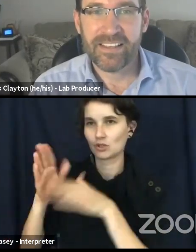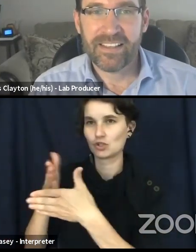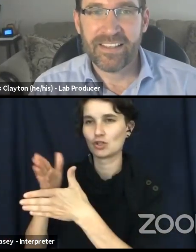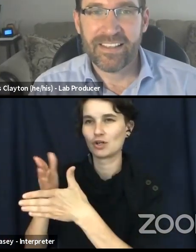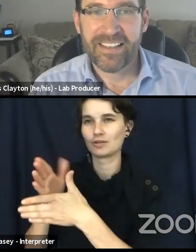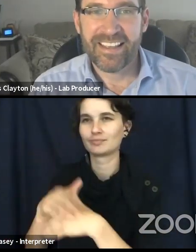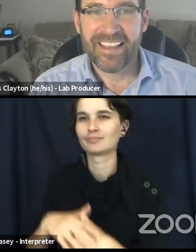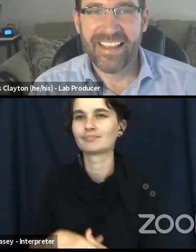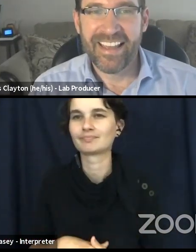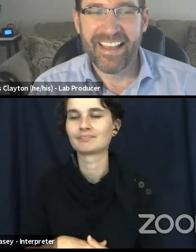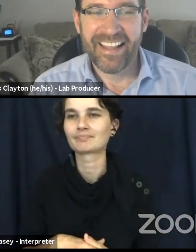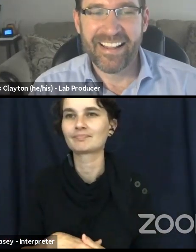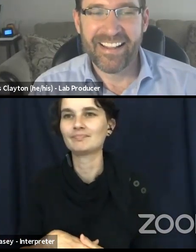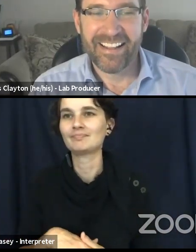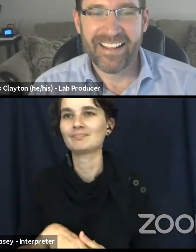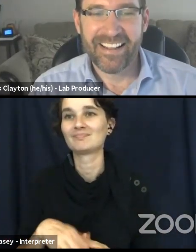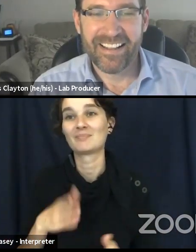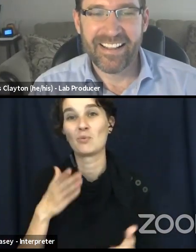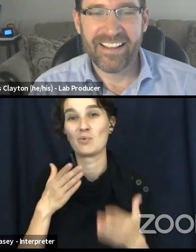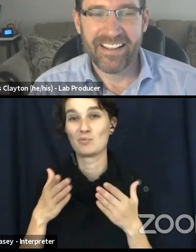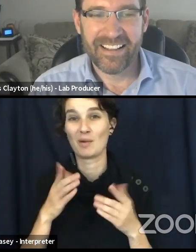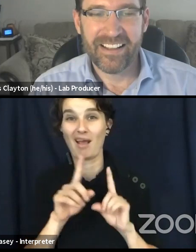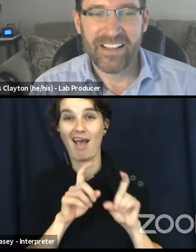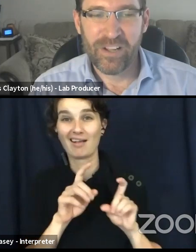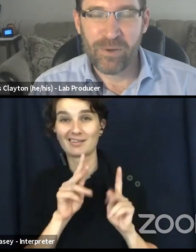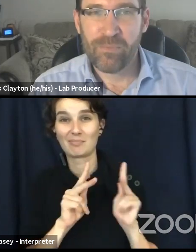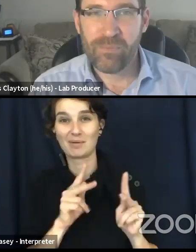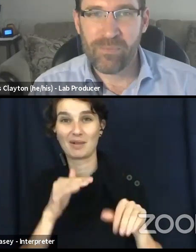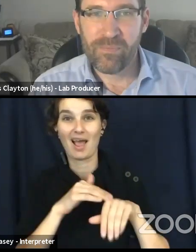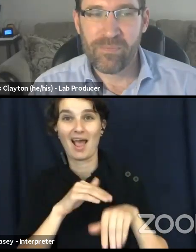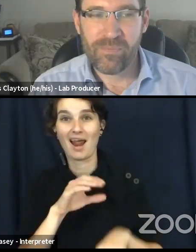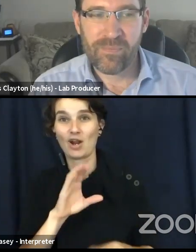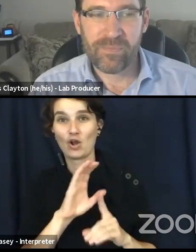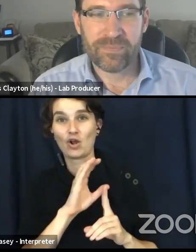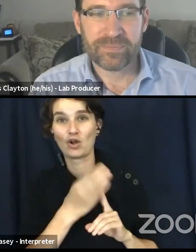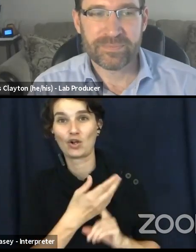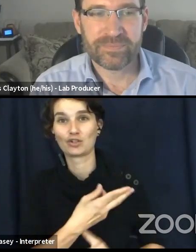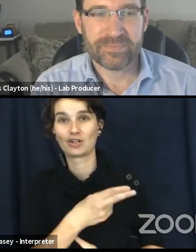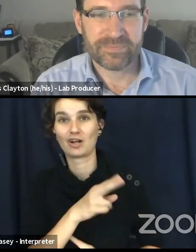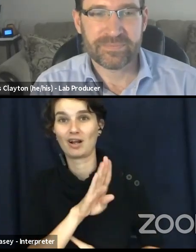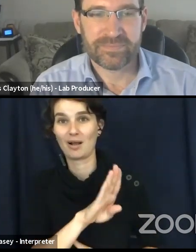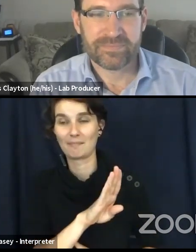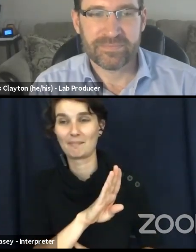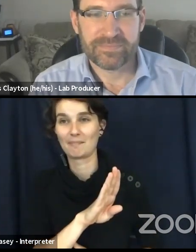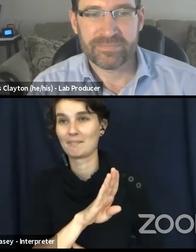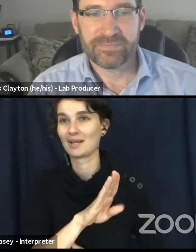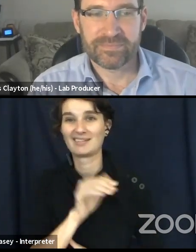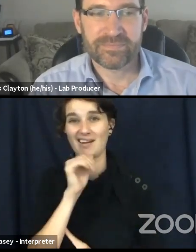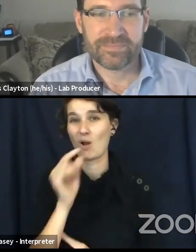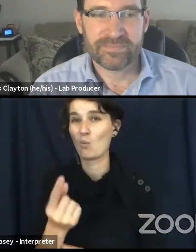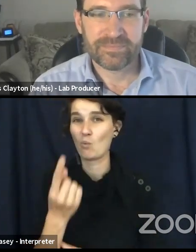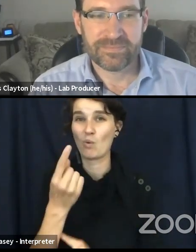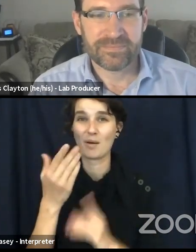our folks at Culture Hub who wear different hats than us because it's not one person or